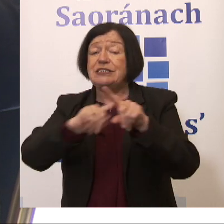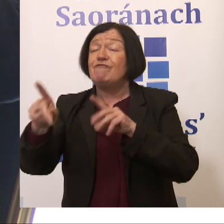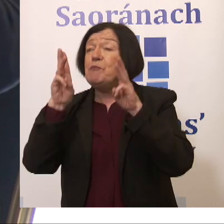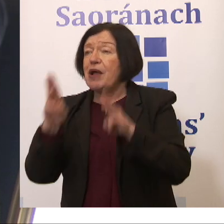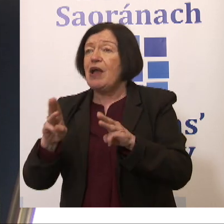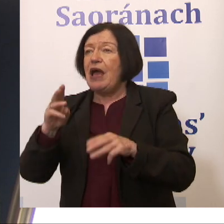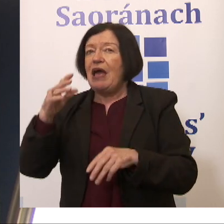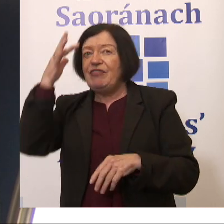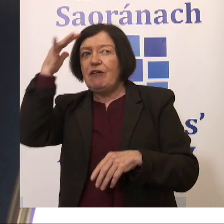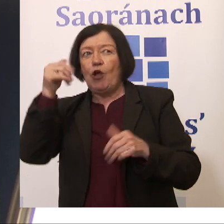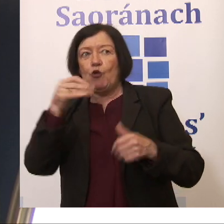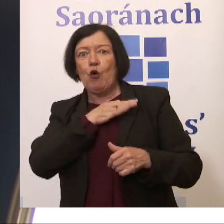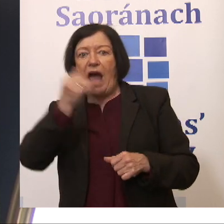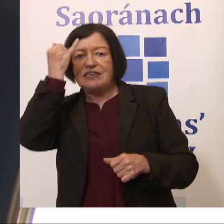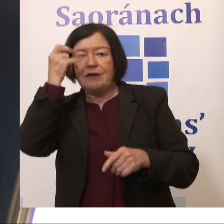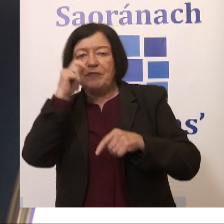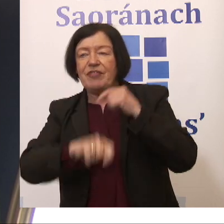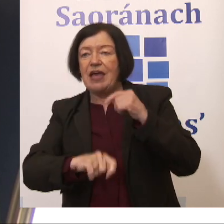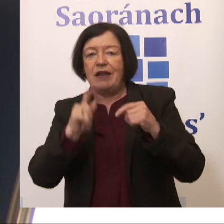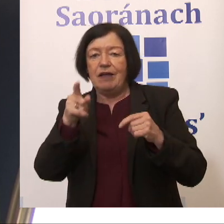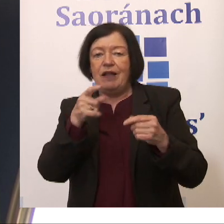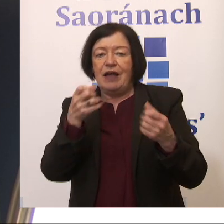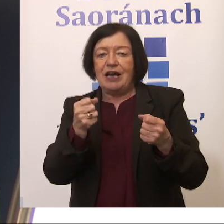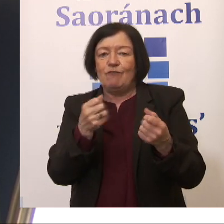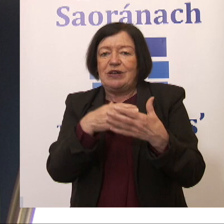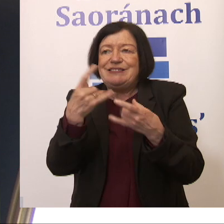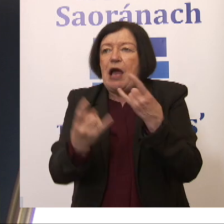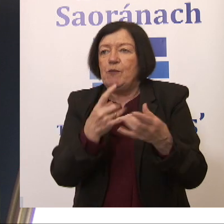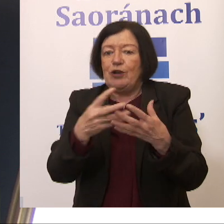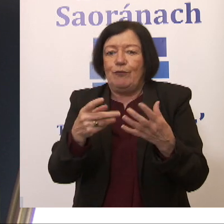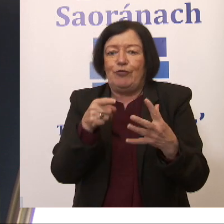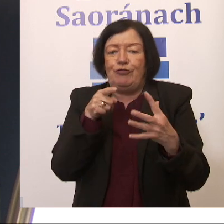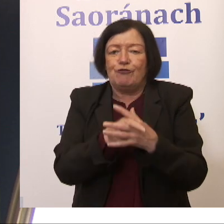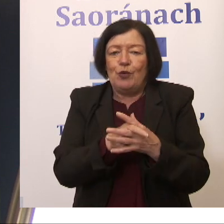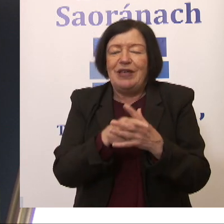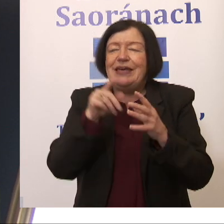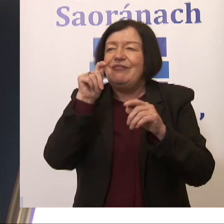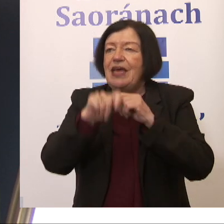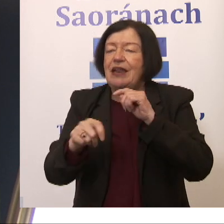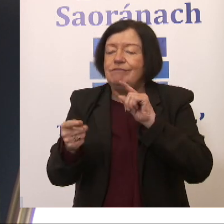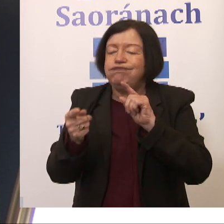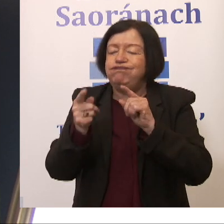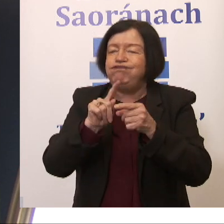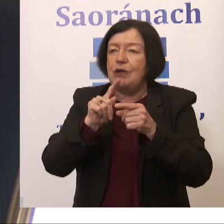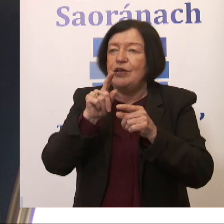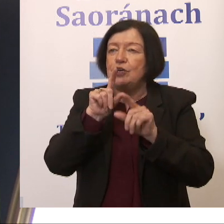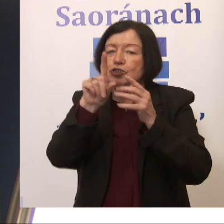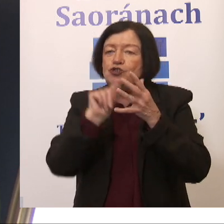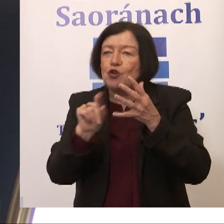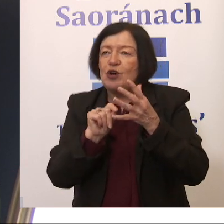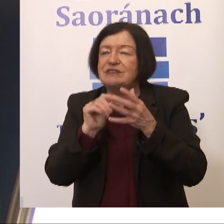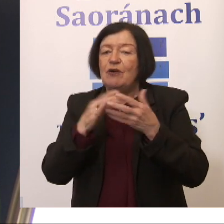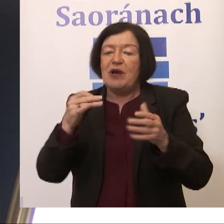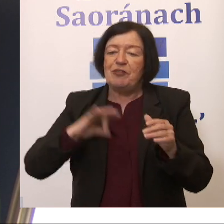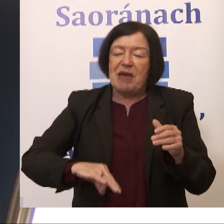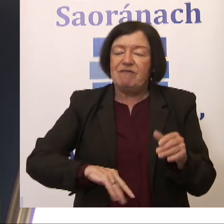idea, and then you come up against the practicalities of it. So it becomes a choice between the advantages and disadvantages of